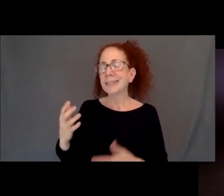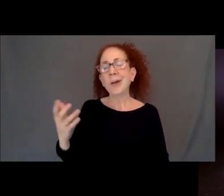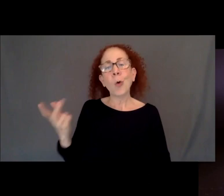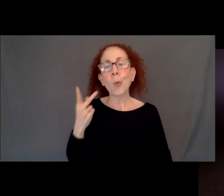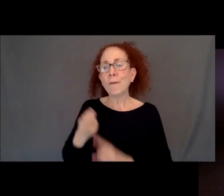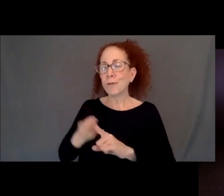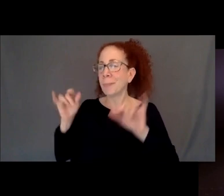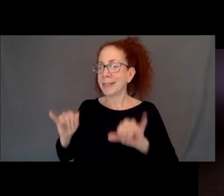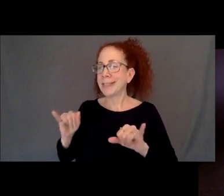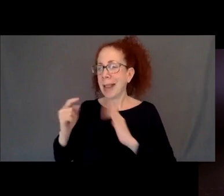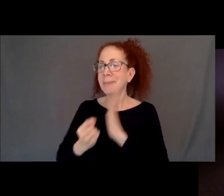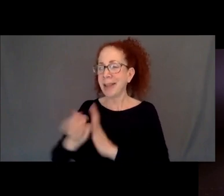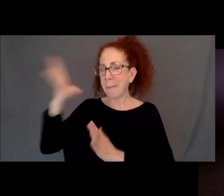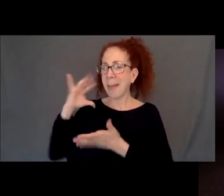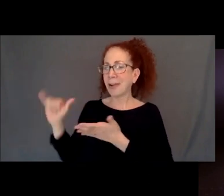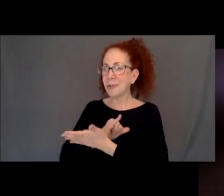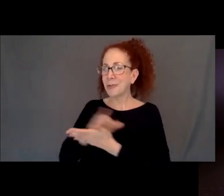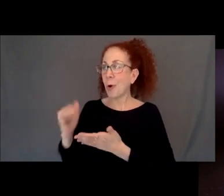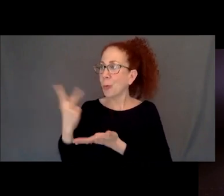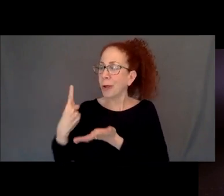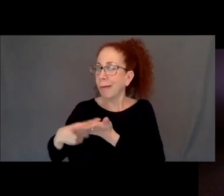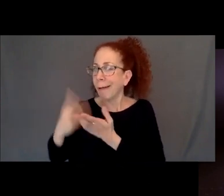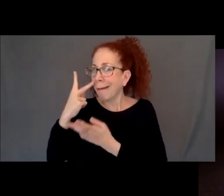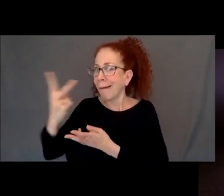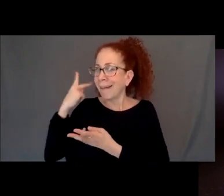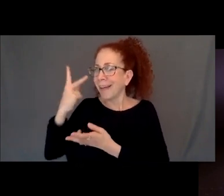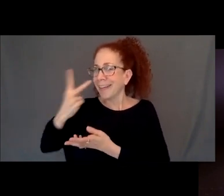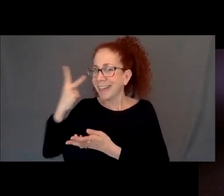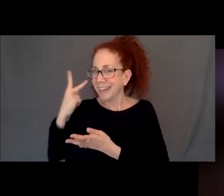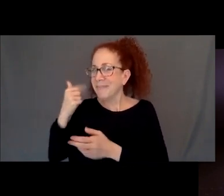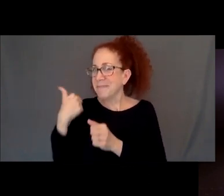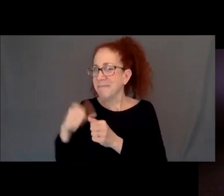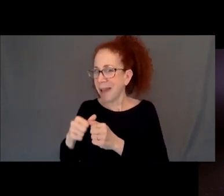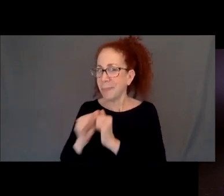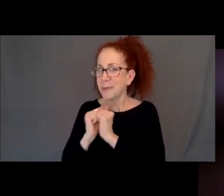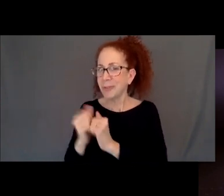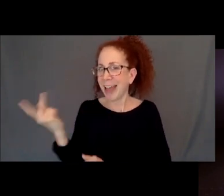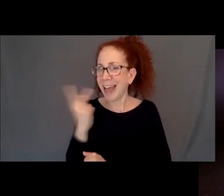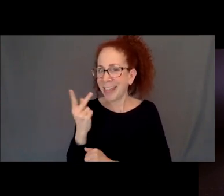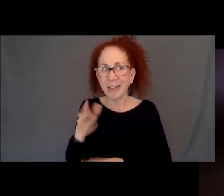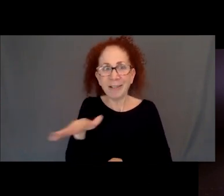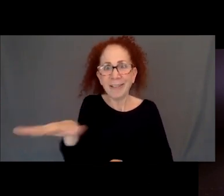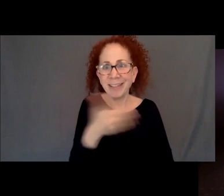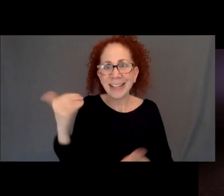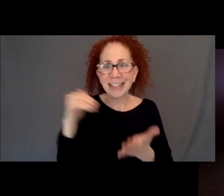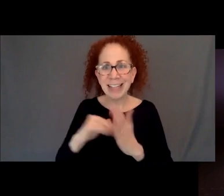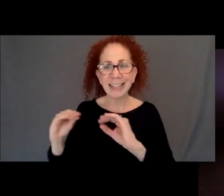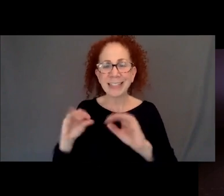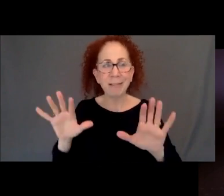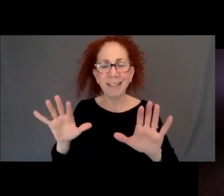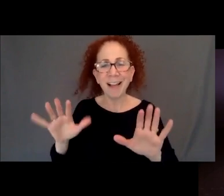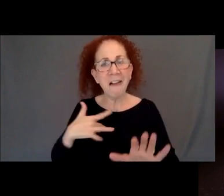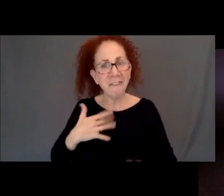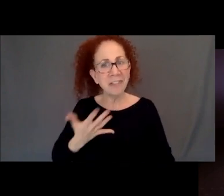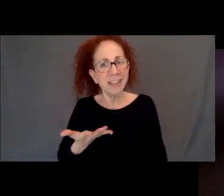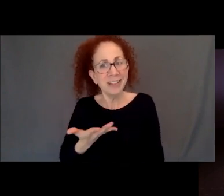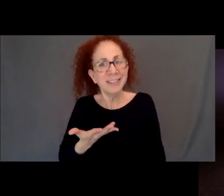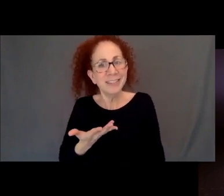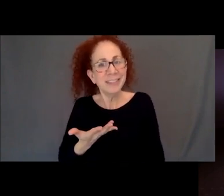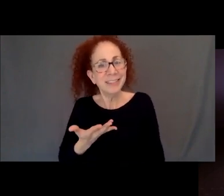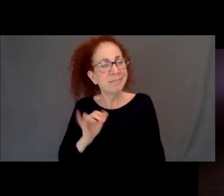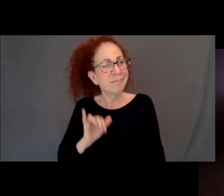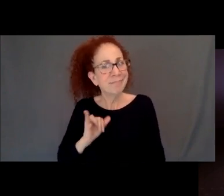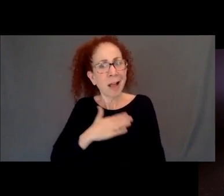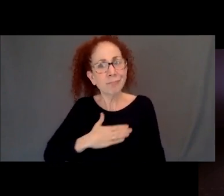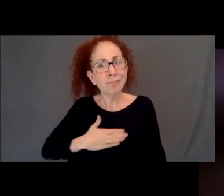York sort of dance scene. So remembering all the people together and sort of being in those spaces again, and it's making me feel like, wow,